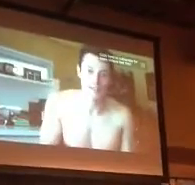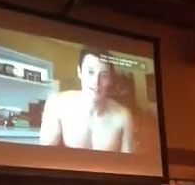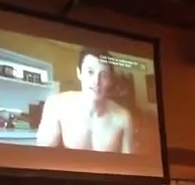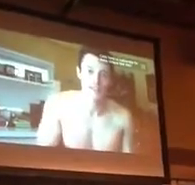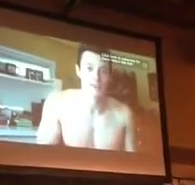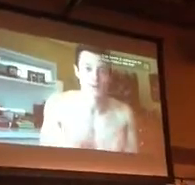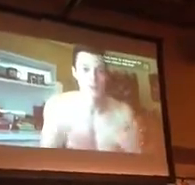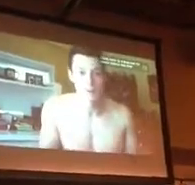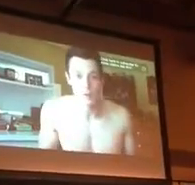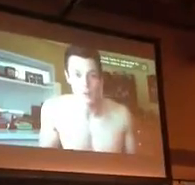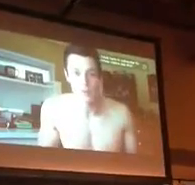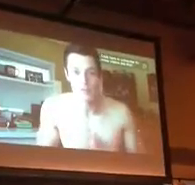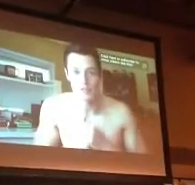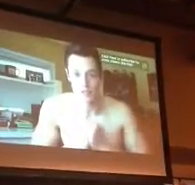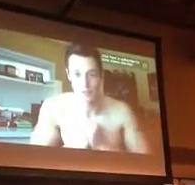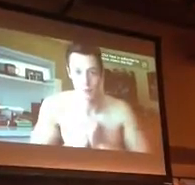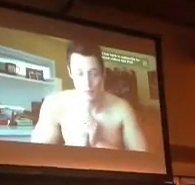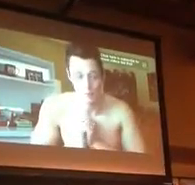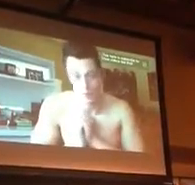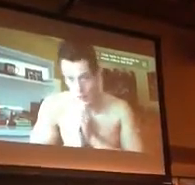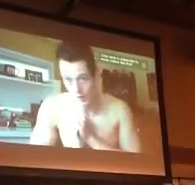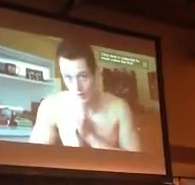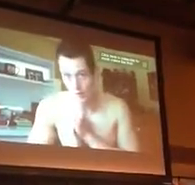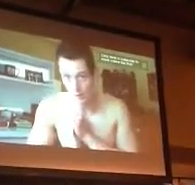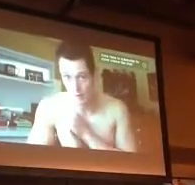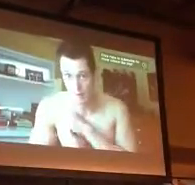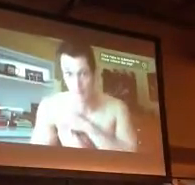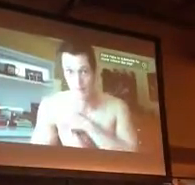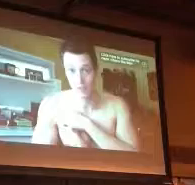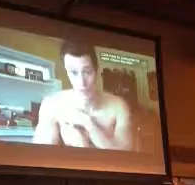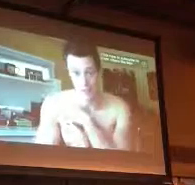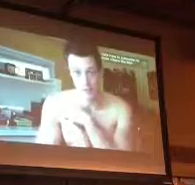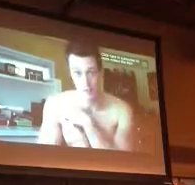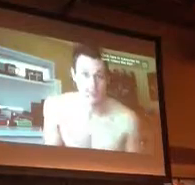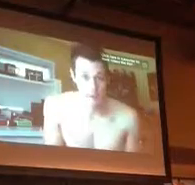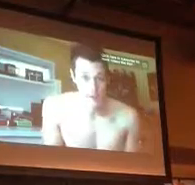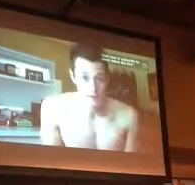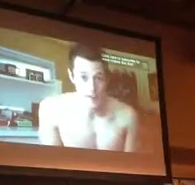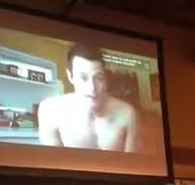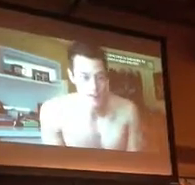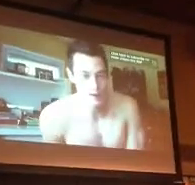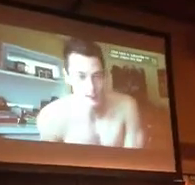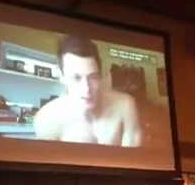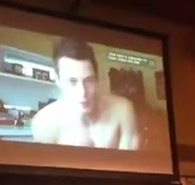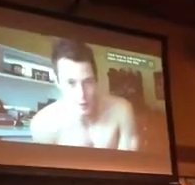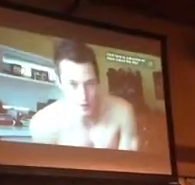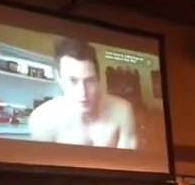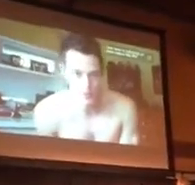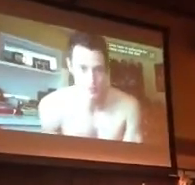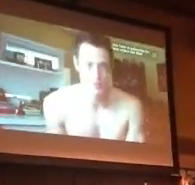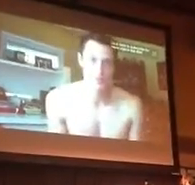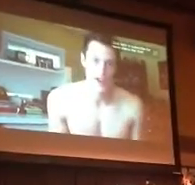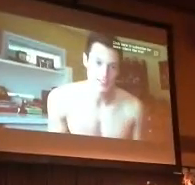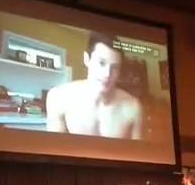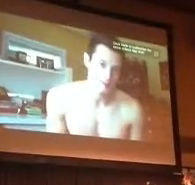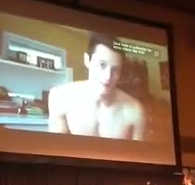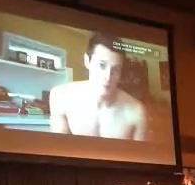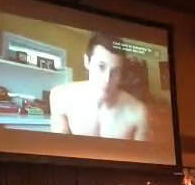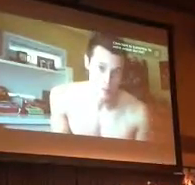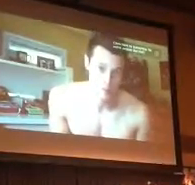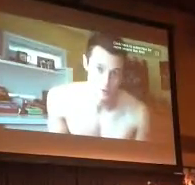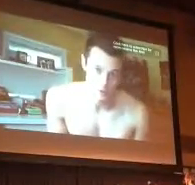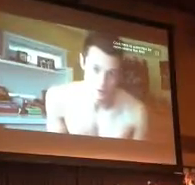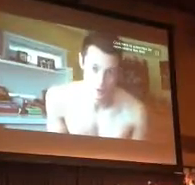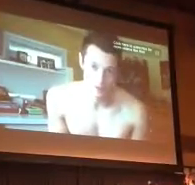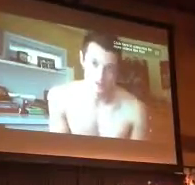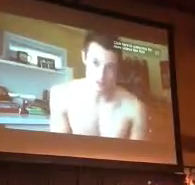about AIDS. And all people need to take the proper precautions to minimize their risk. As a matter of fact, heterosexual transmission is the fastest growing